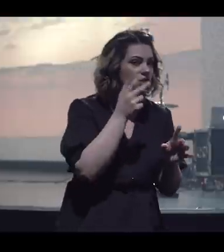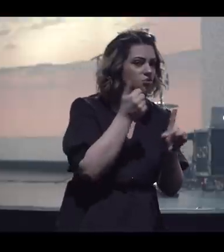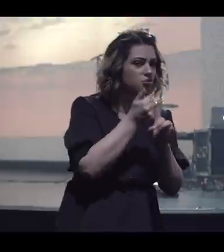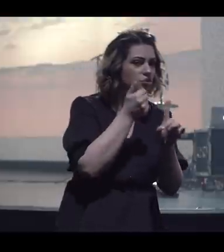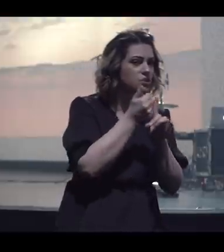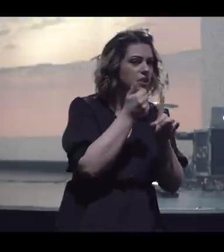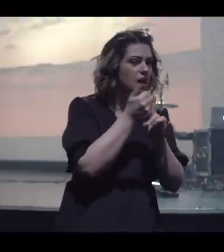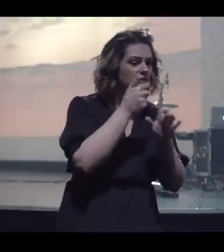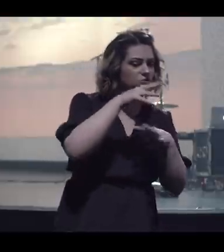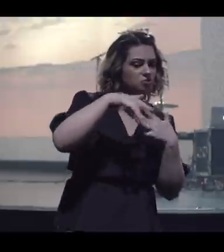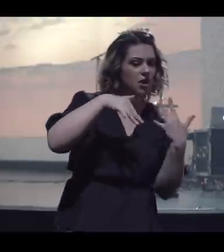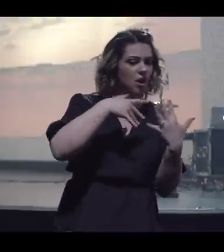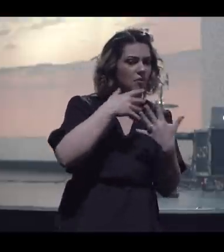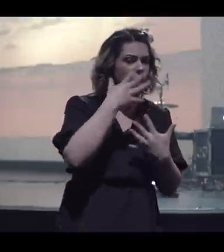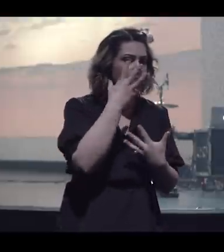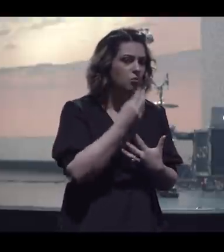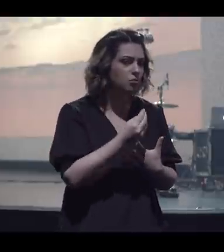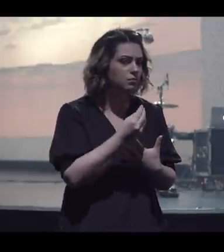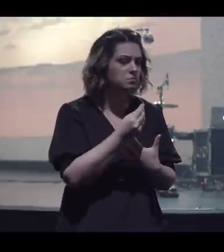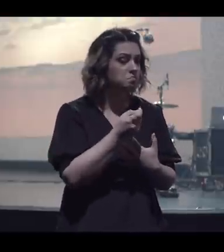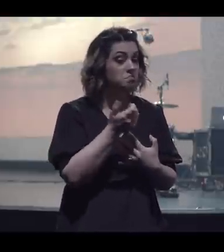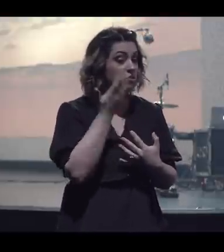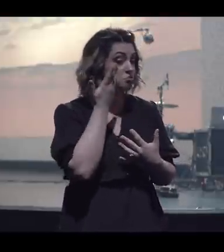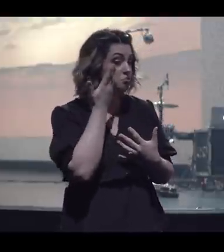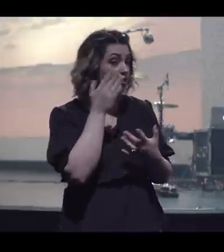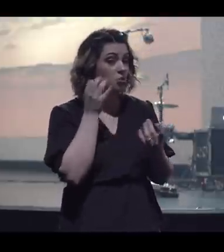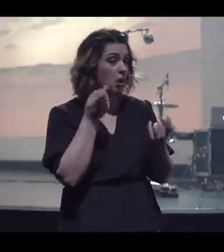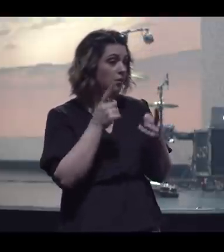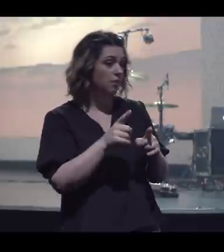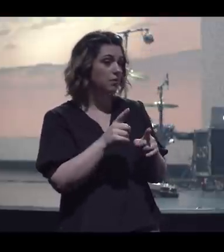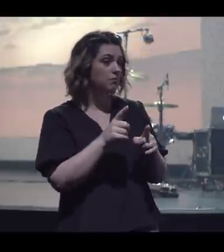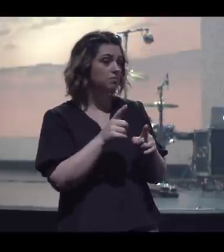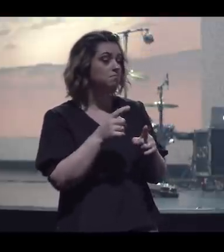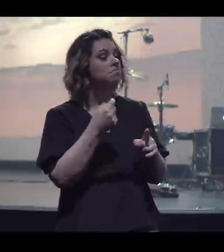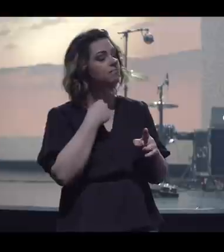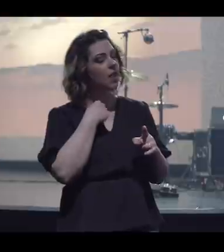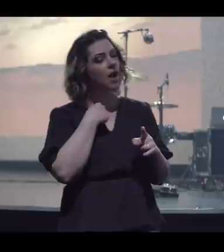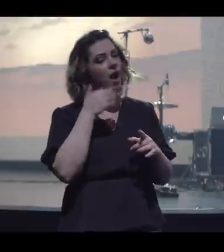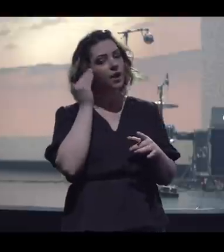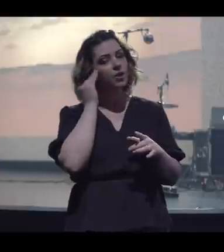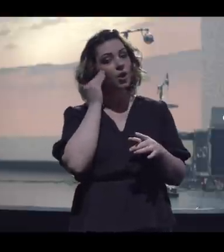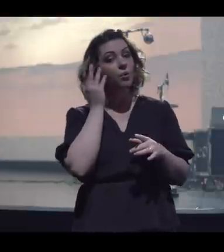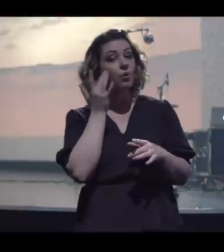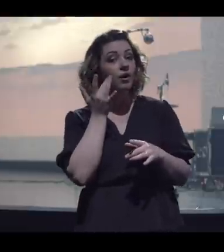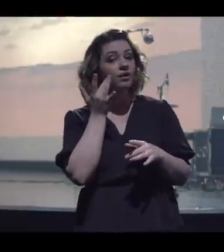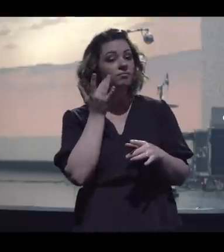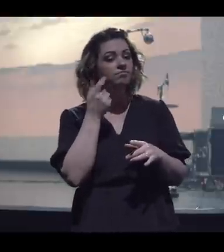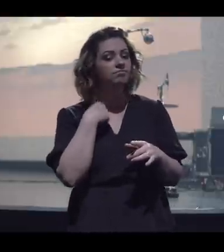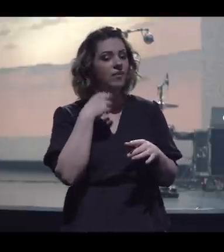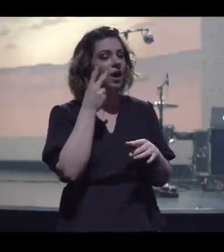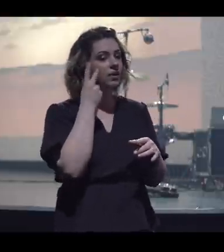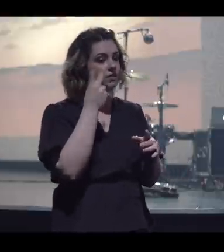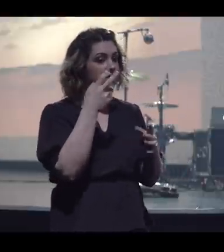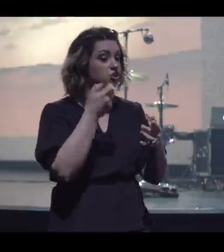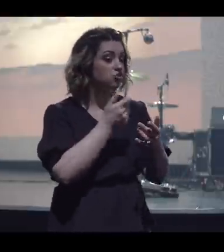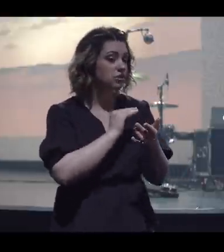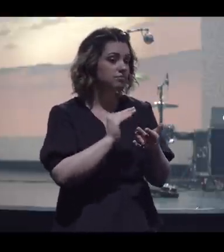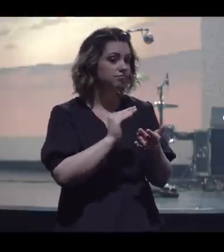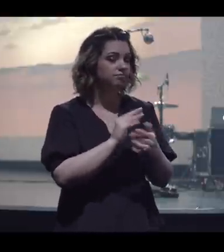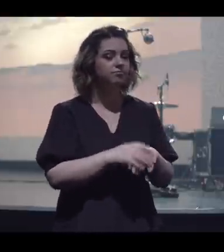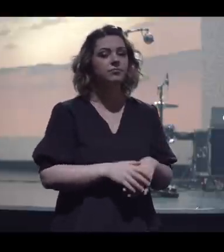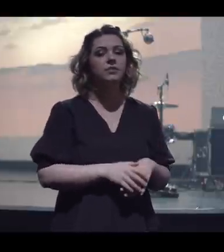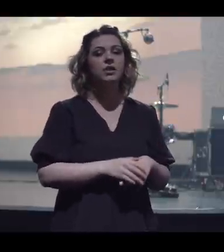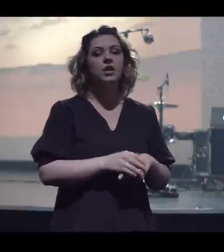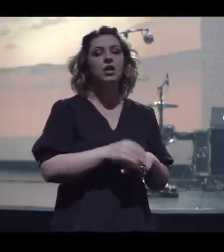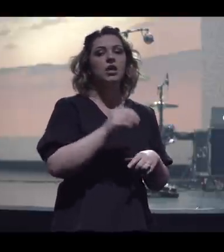all alone and you go, I have no idea how I got here? I do, because I've watched sheep. Sheep are not browsers,